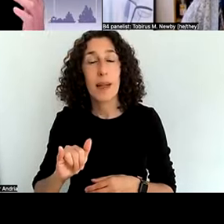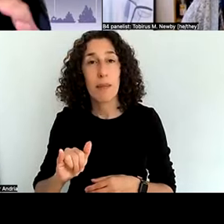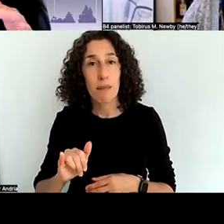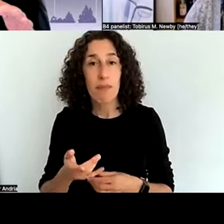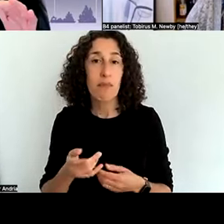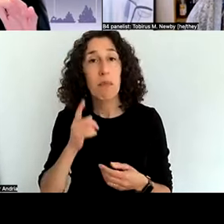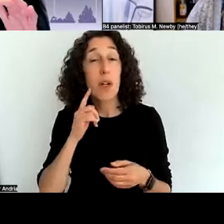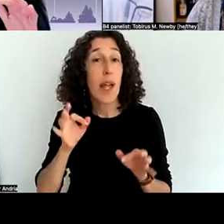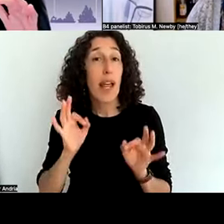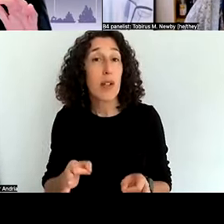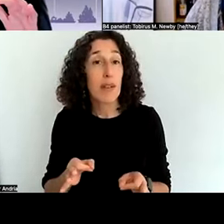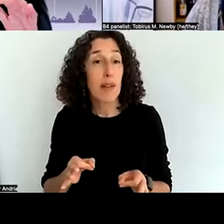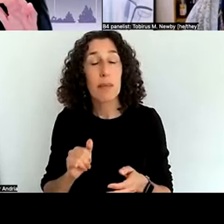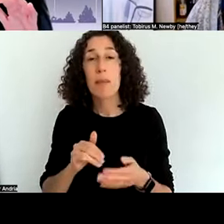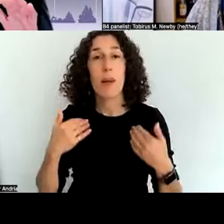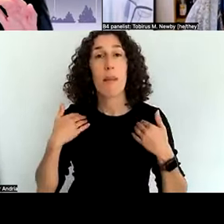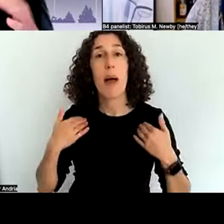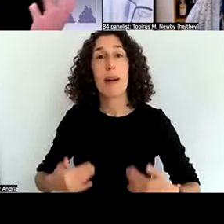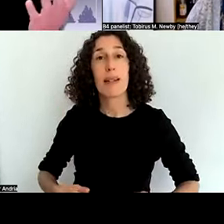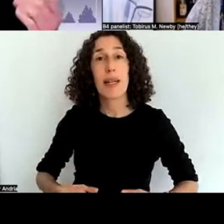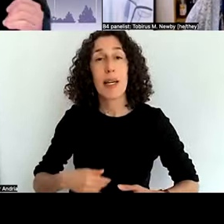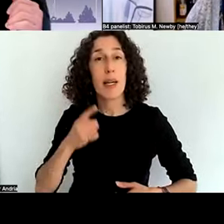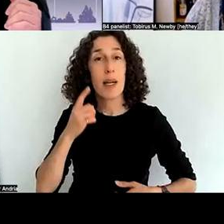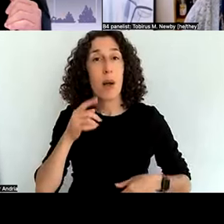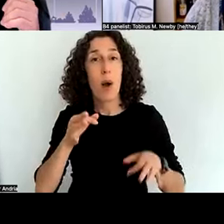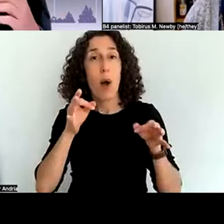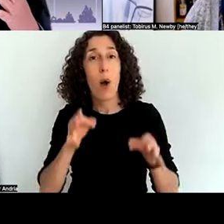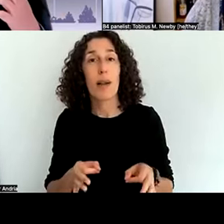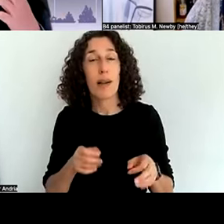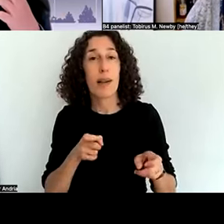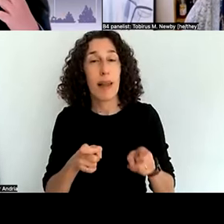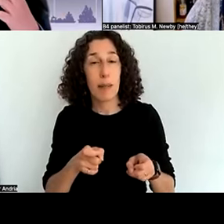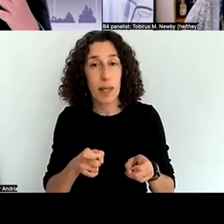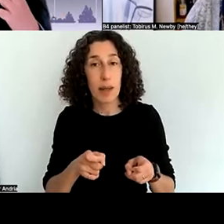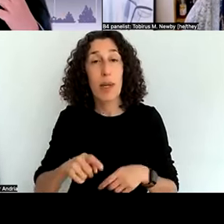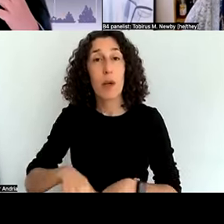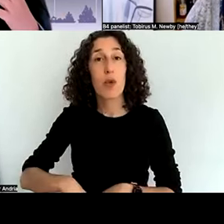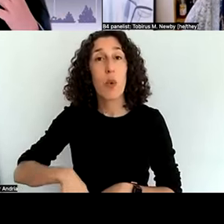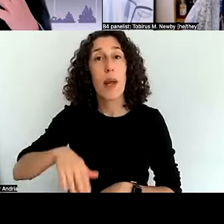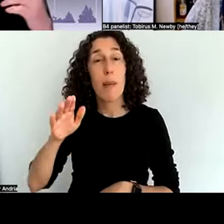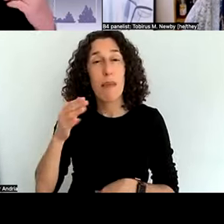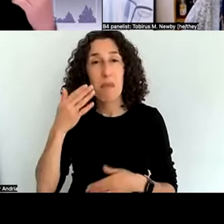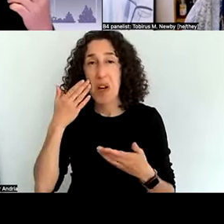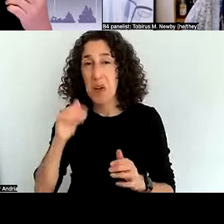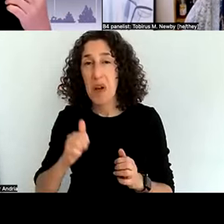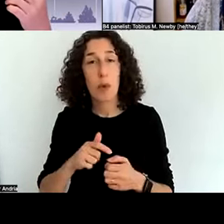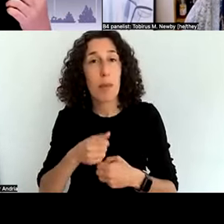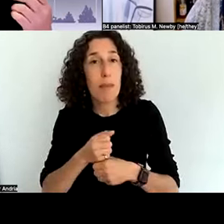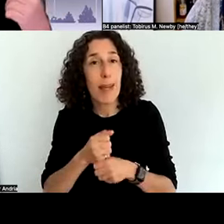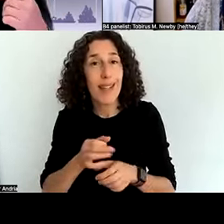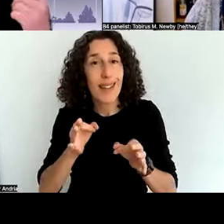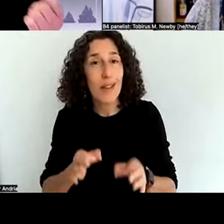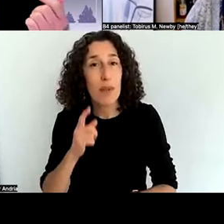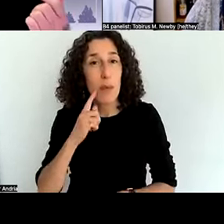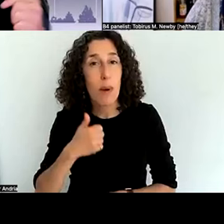and didn't really know how to make decisions for myself. And part of that is also acknowledging